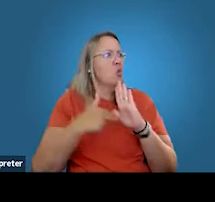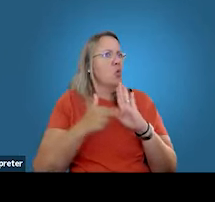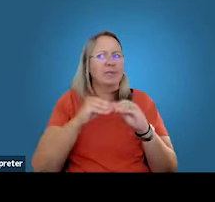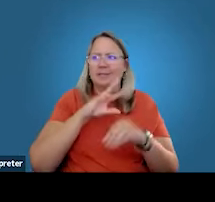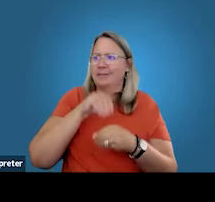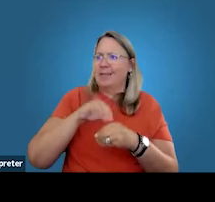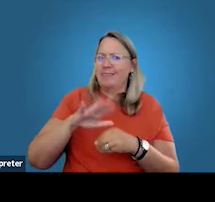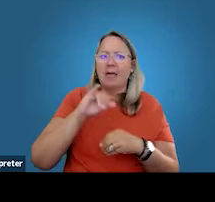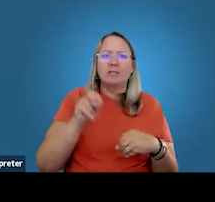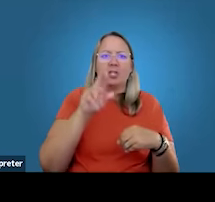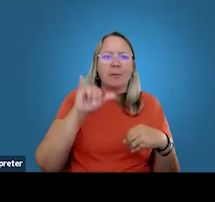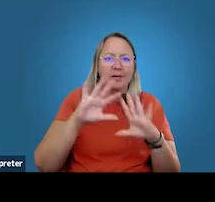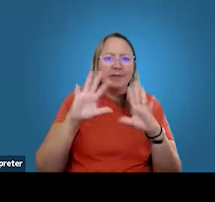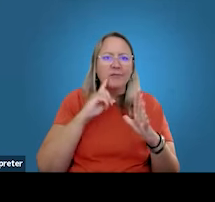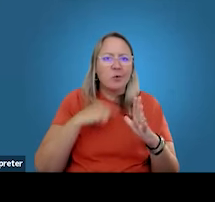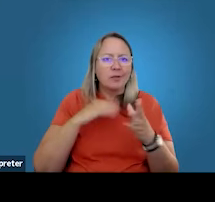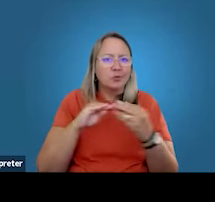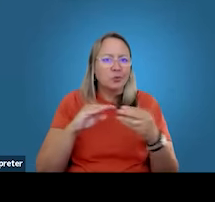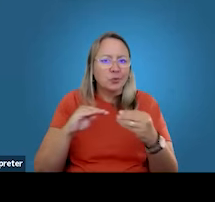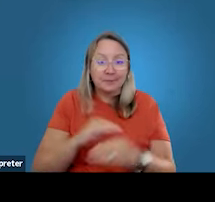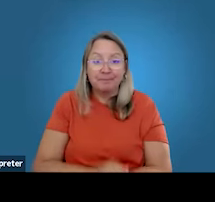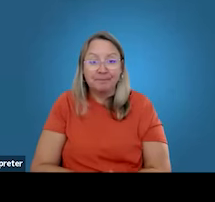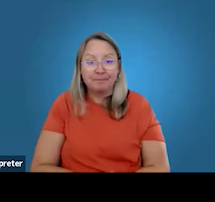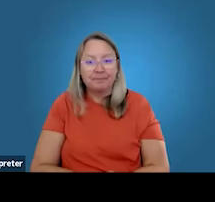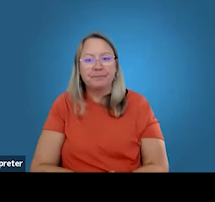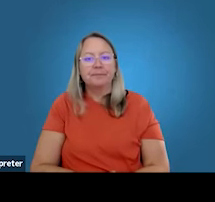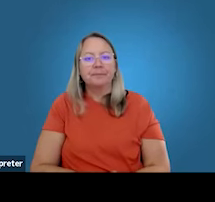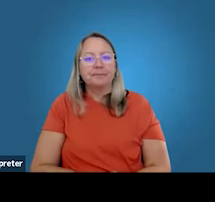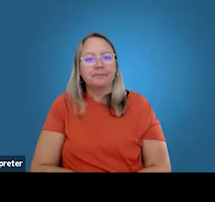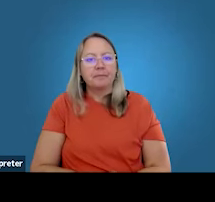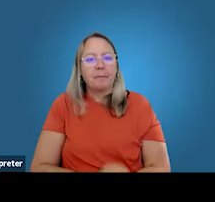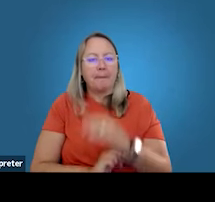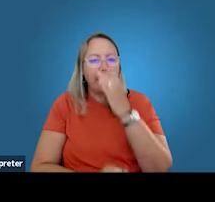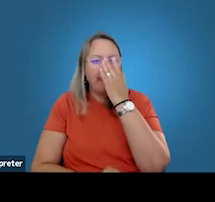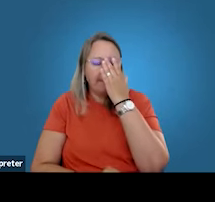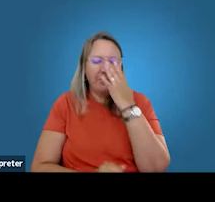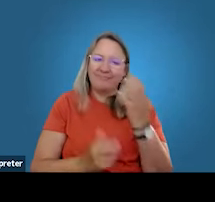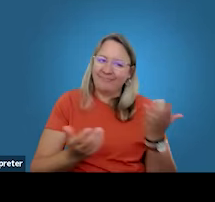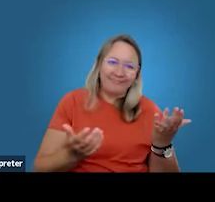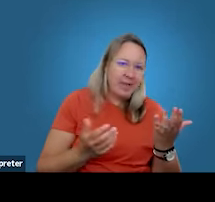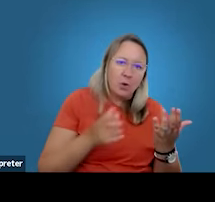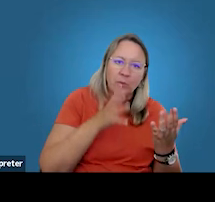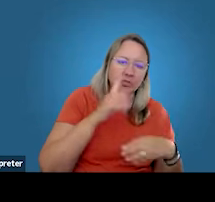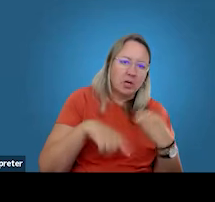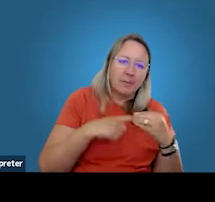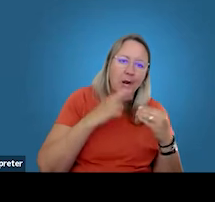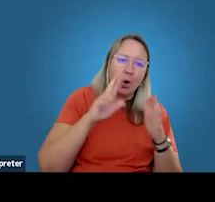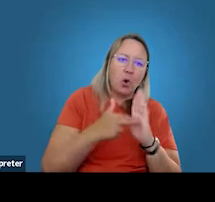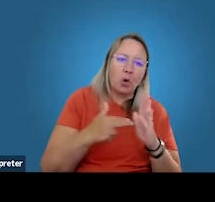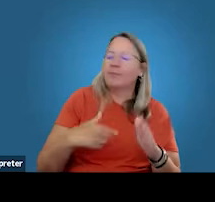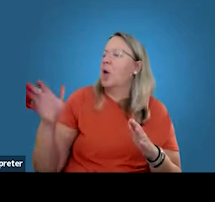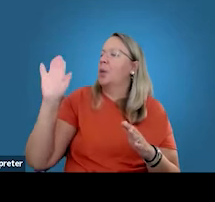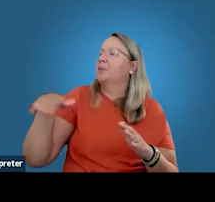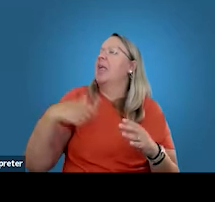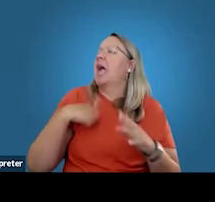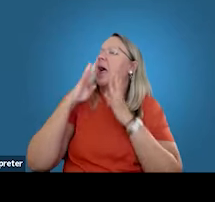that jeopardy for our audience. We don't obviously say our role in communications. That's not how life works. We don't say we are an innovator